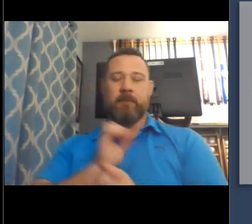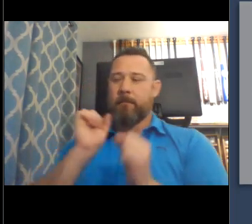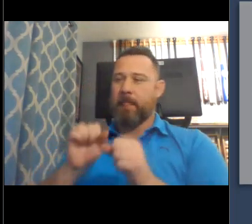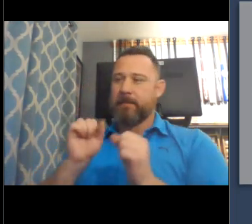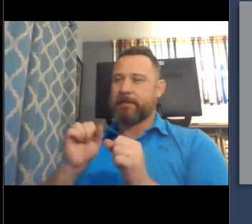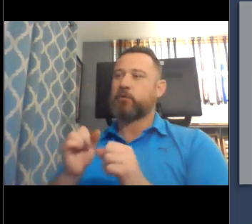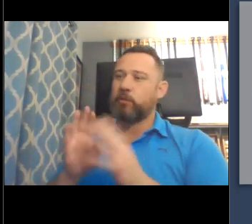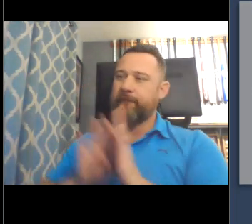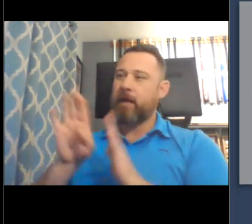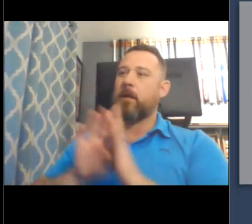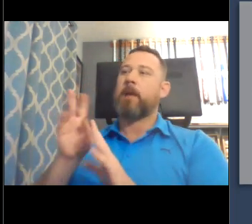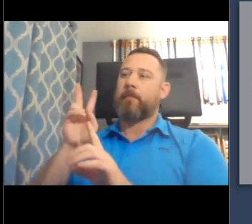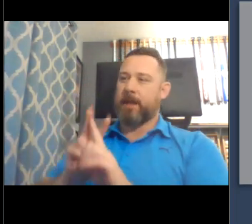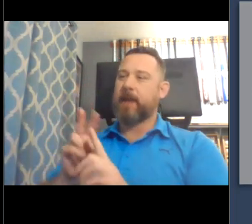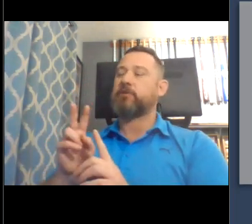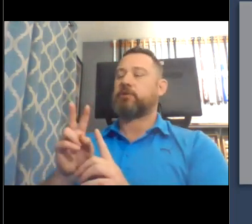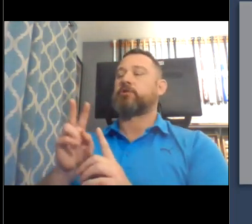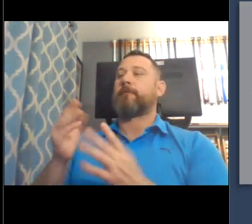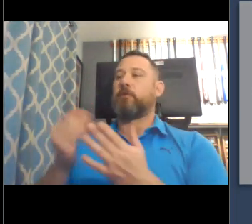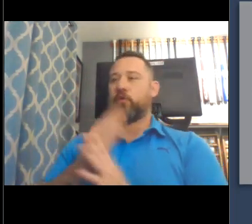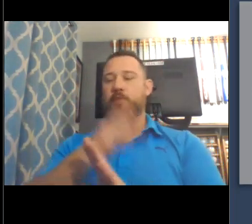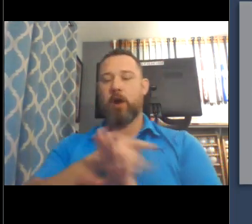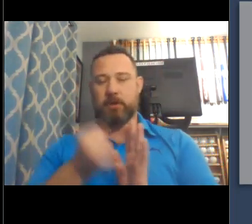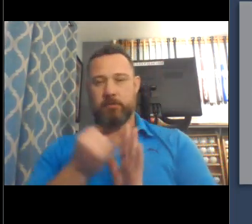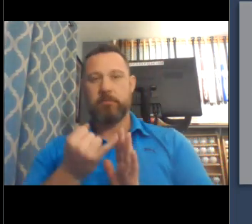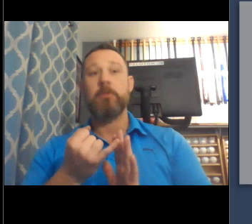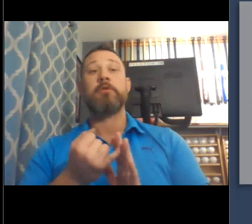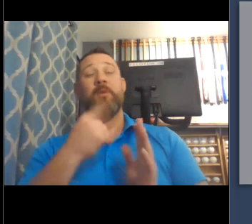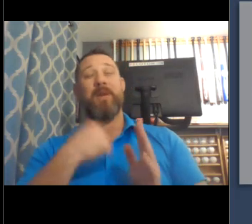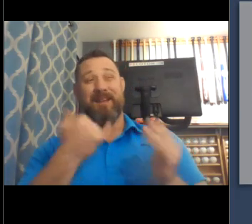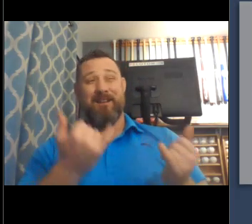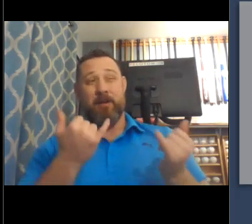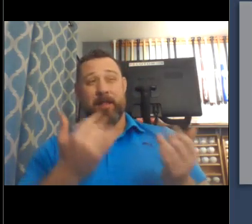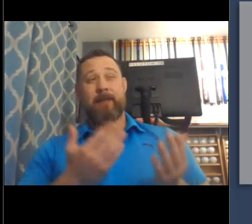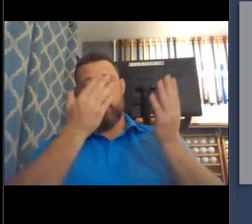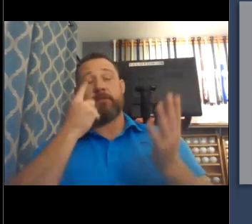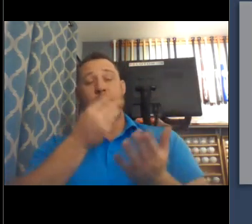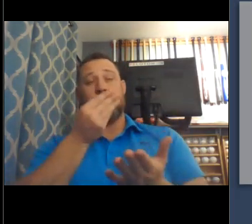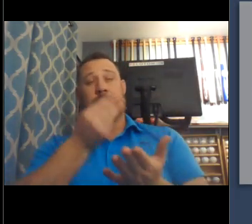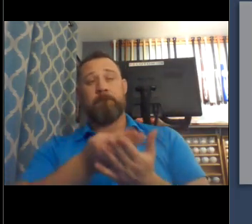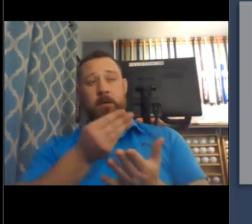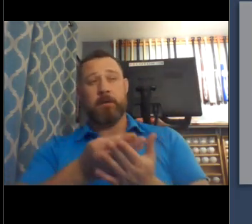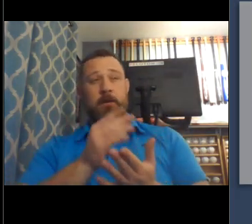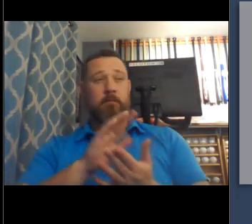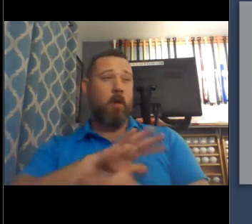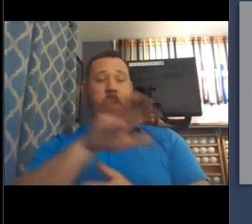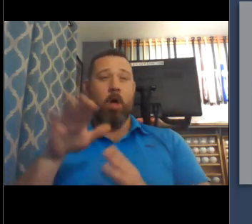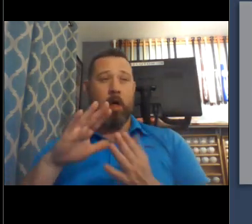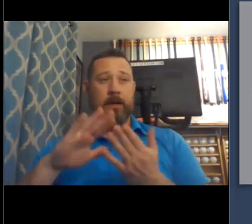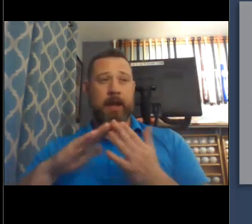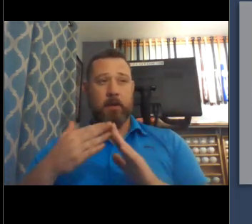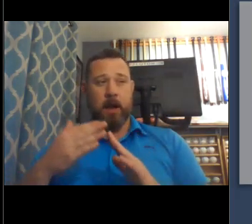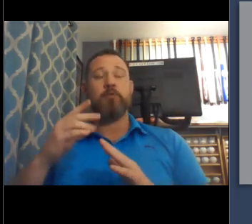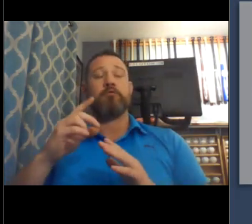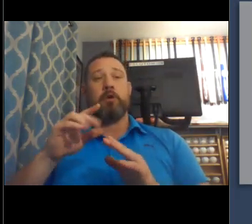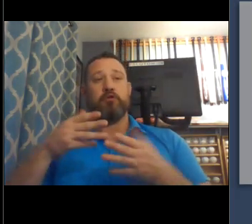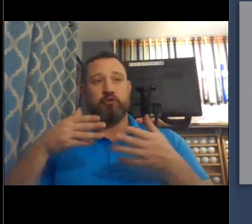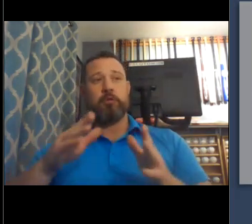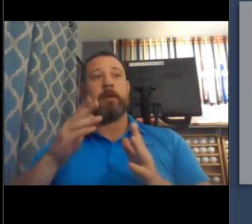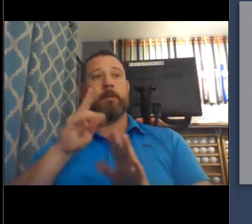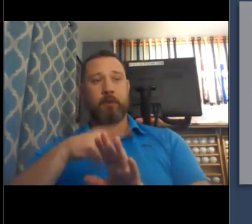own agency, the Mendocino Council of Governments, has a project recommended for funding, the Wallala Downtown Streetscape Project, that will